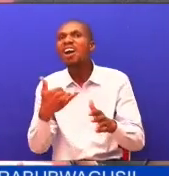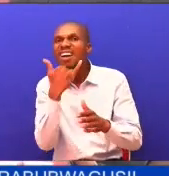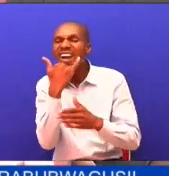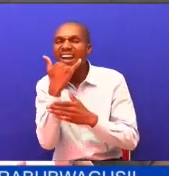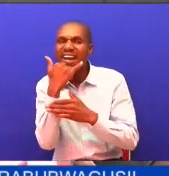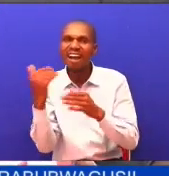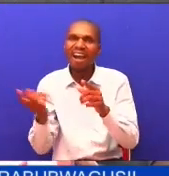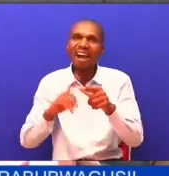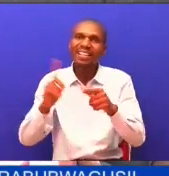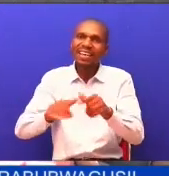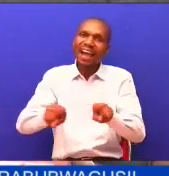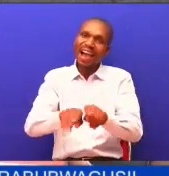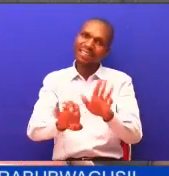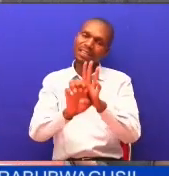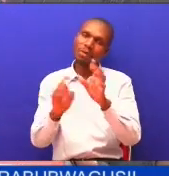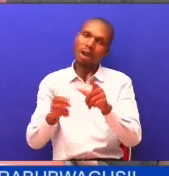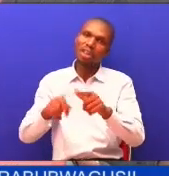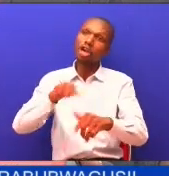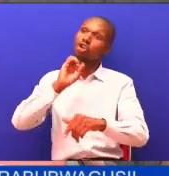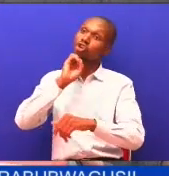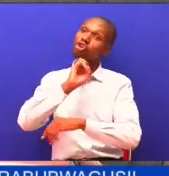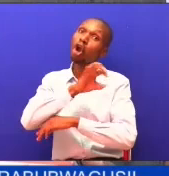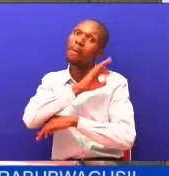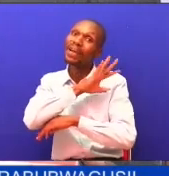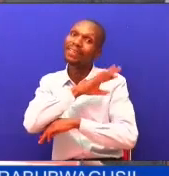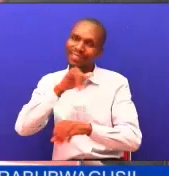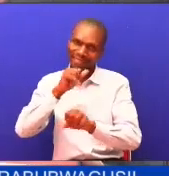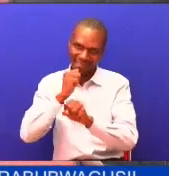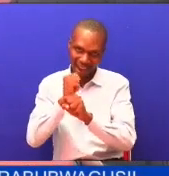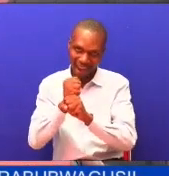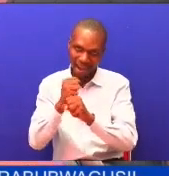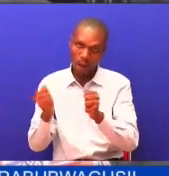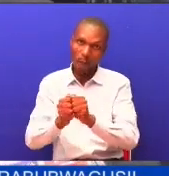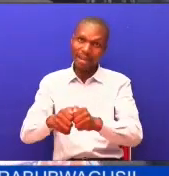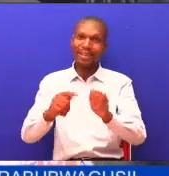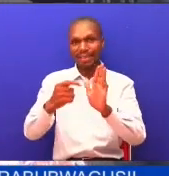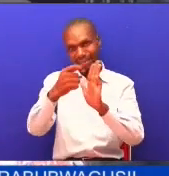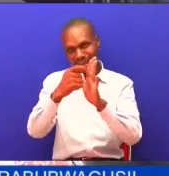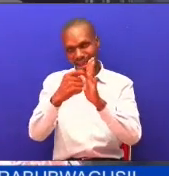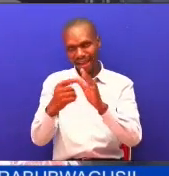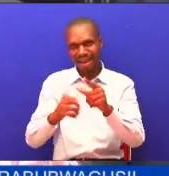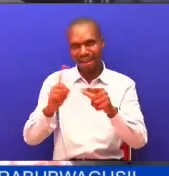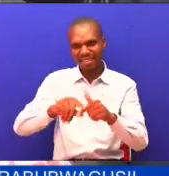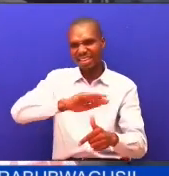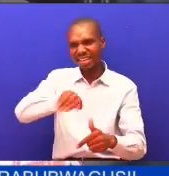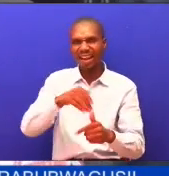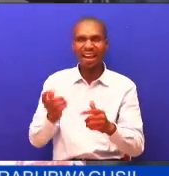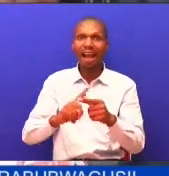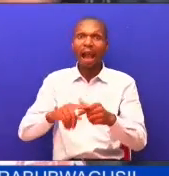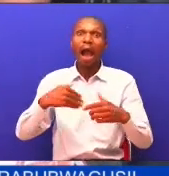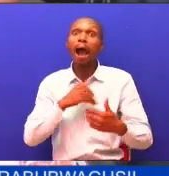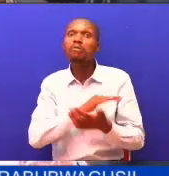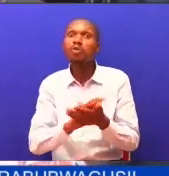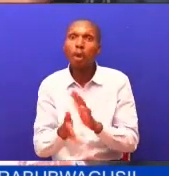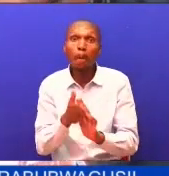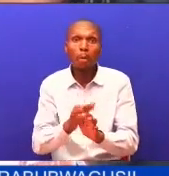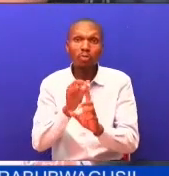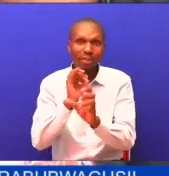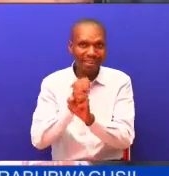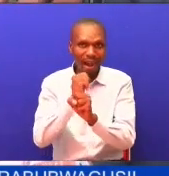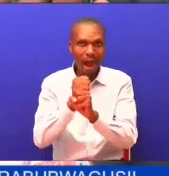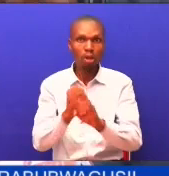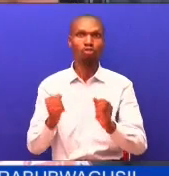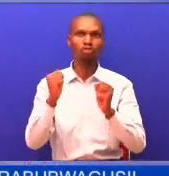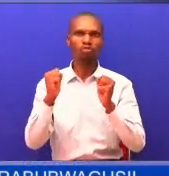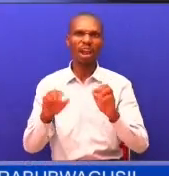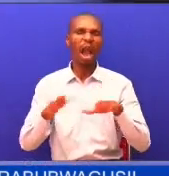or particulars of the allegations that were actually tabled with that motion. The ground is clear as it as it was strong if